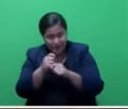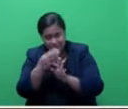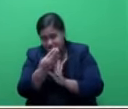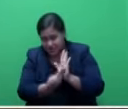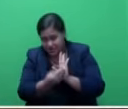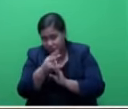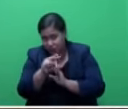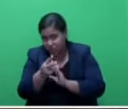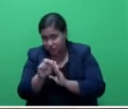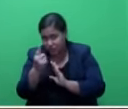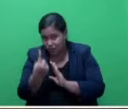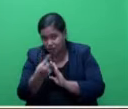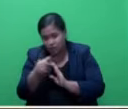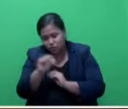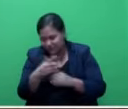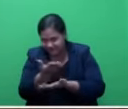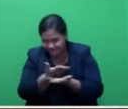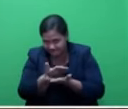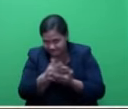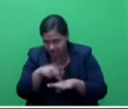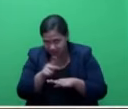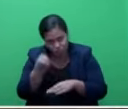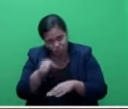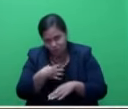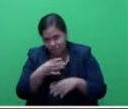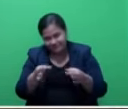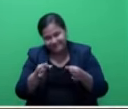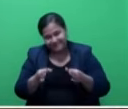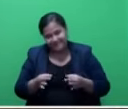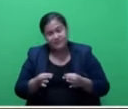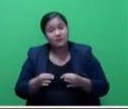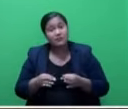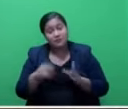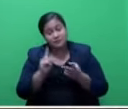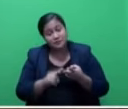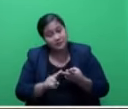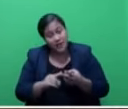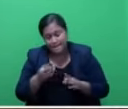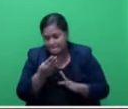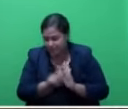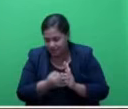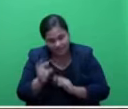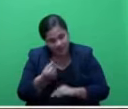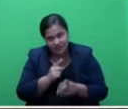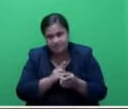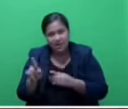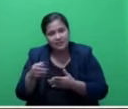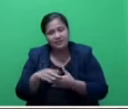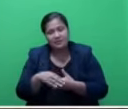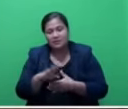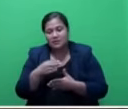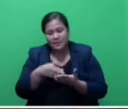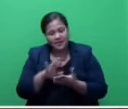2021 be considered by Parliament without delay. B, that the bill must pass through one stage at a single